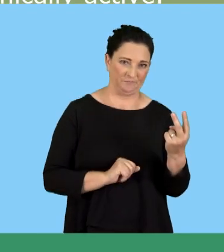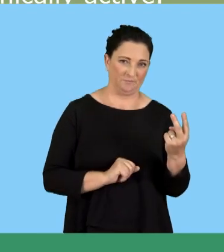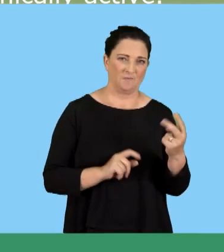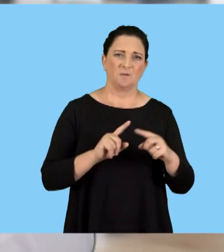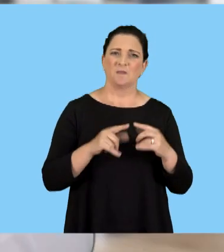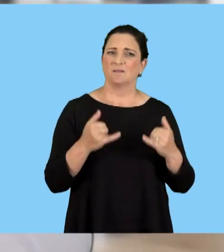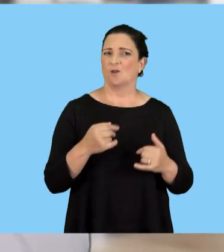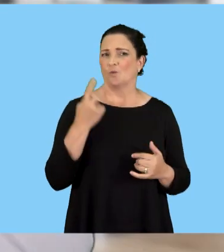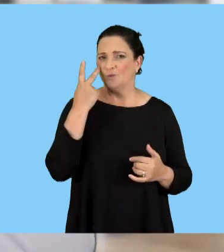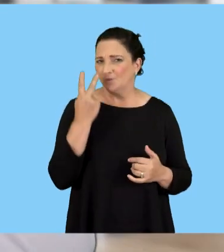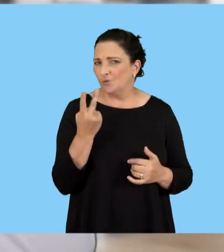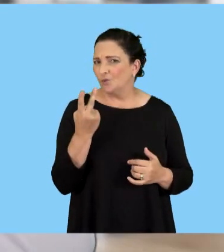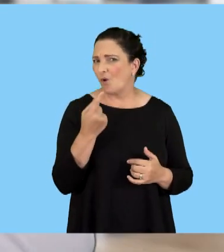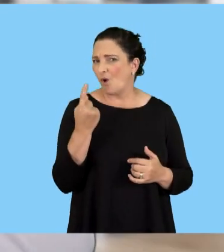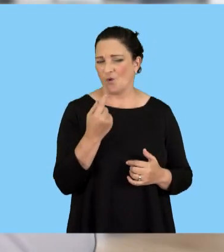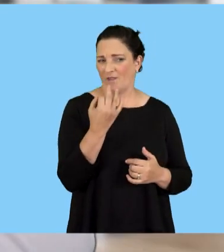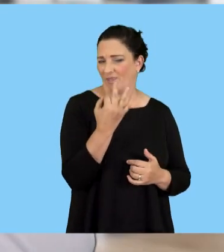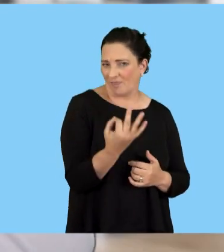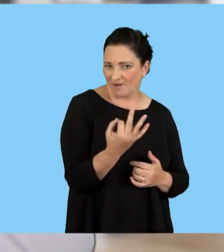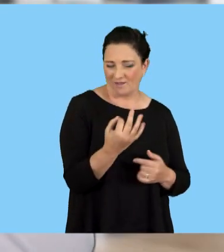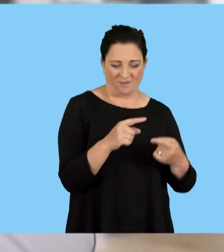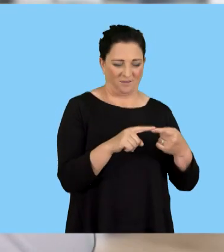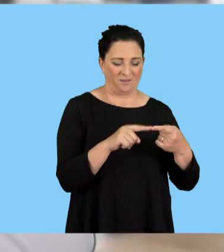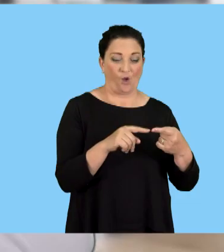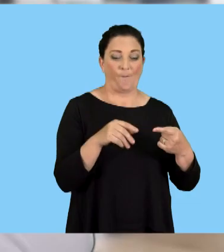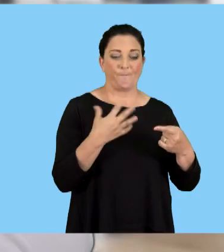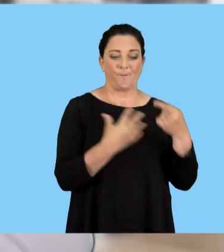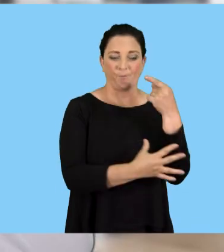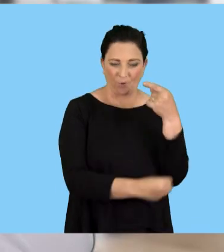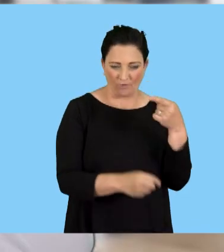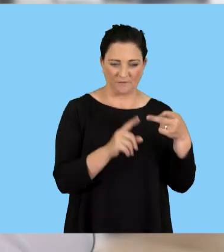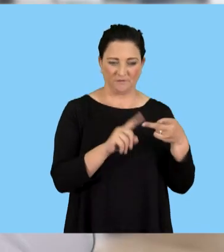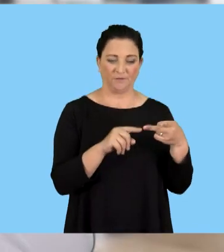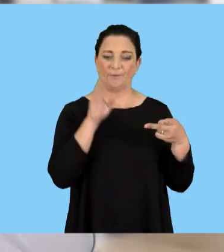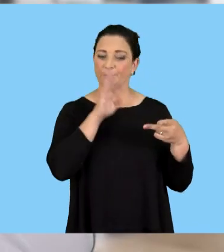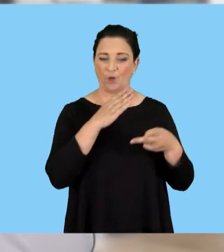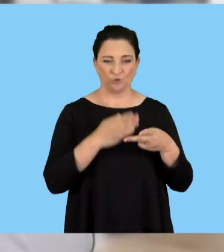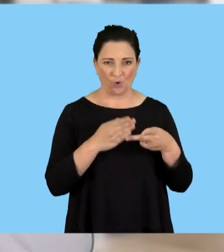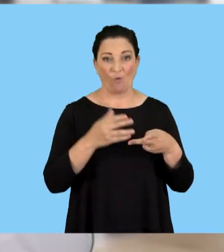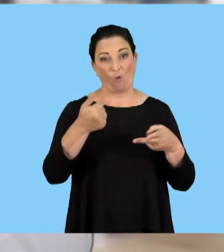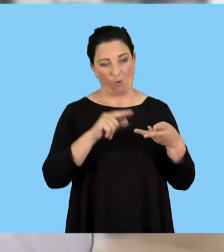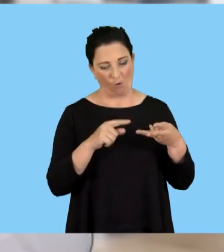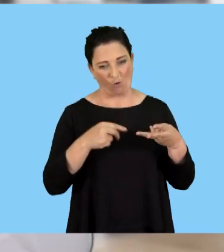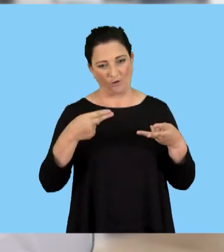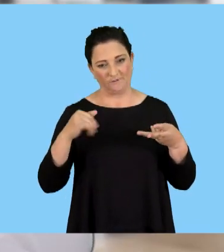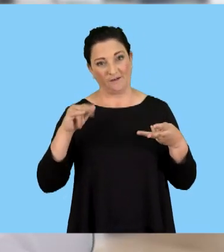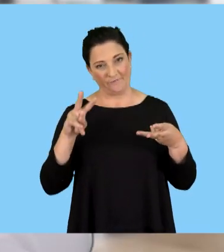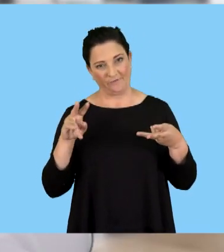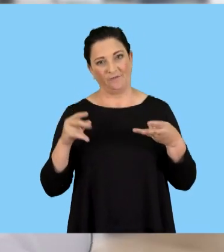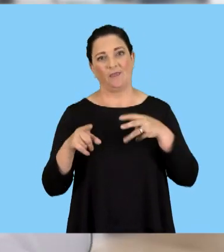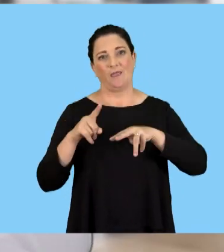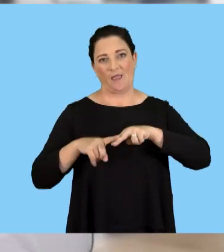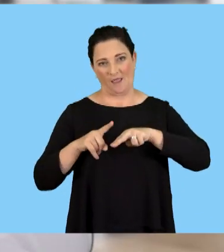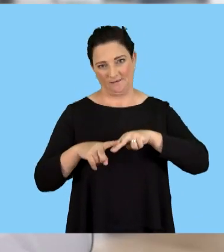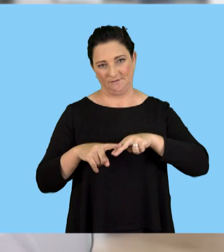look and focus into three only. This is poverty, this is unemployment, or HIV and AIDS. So